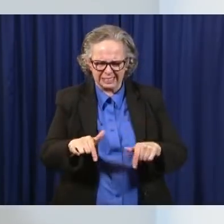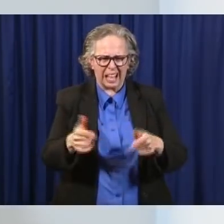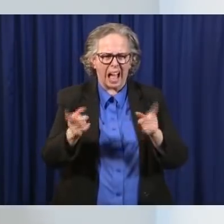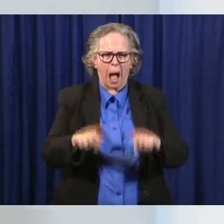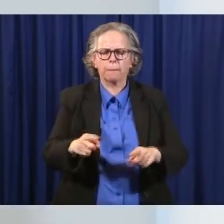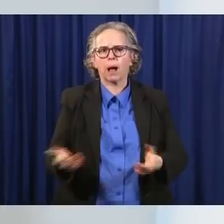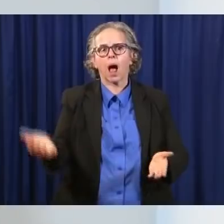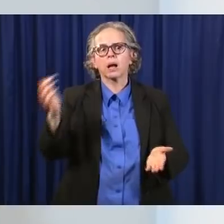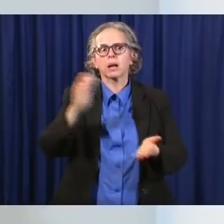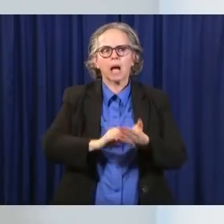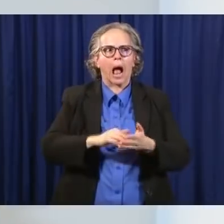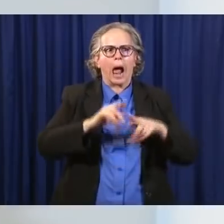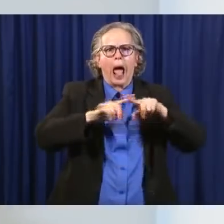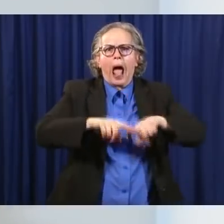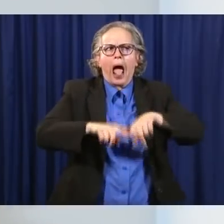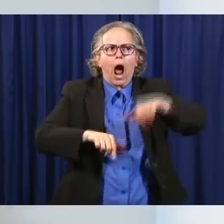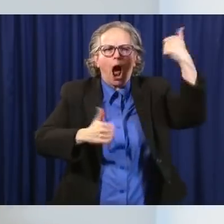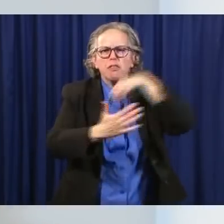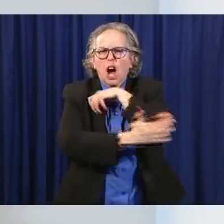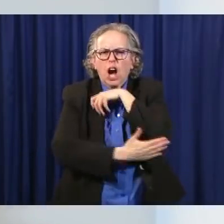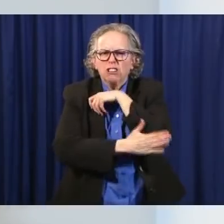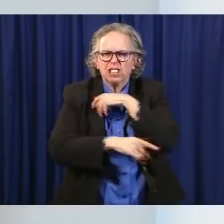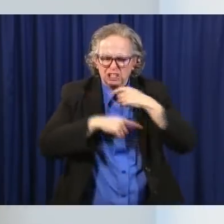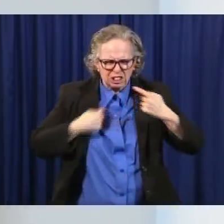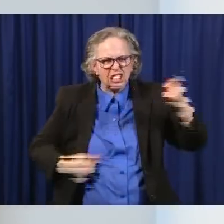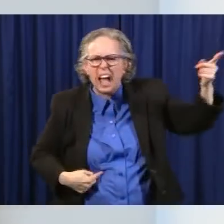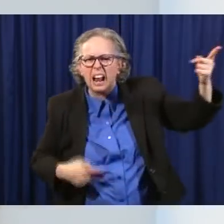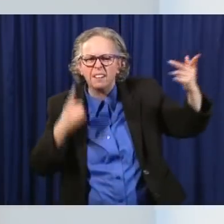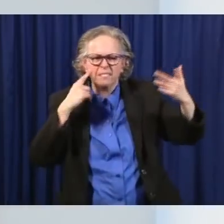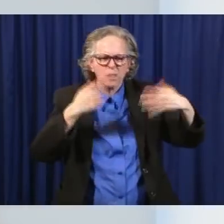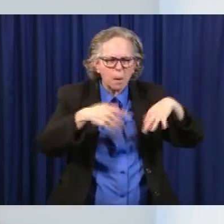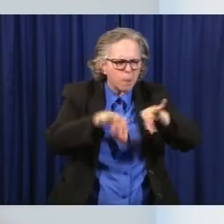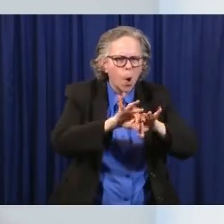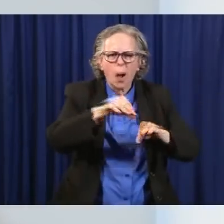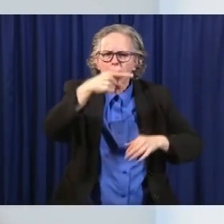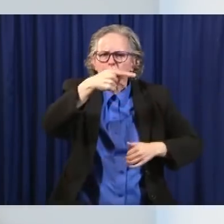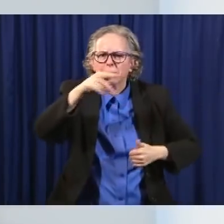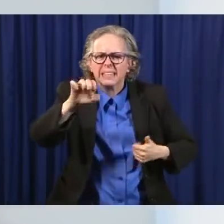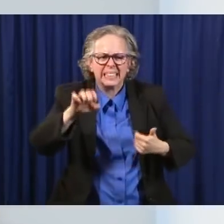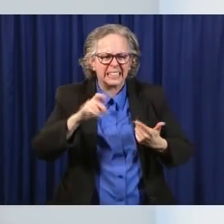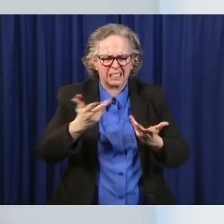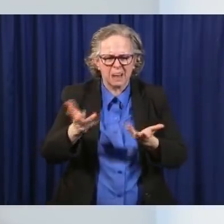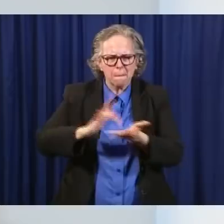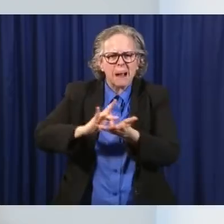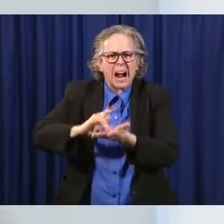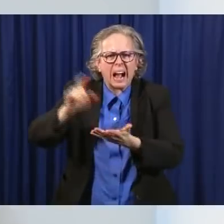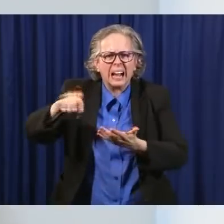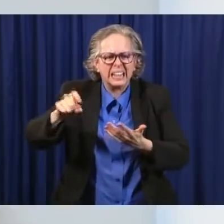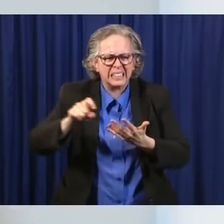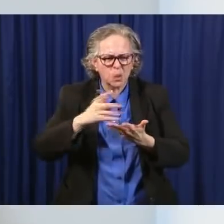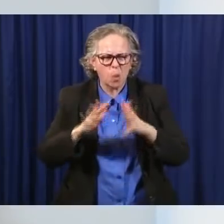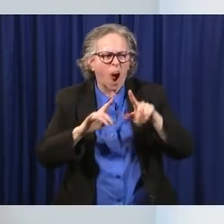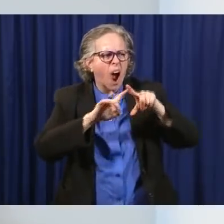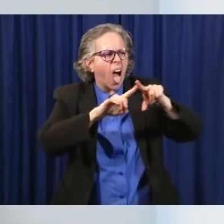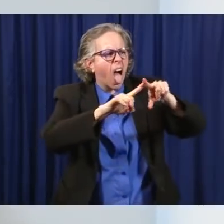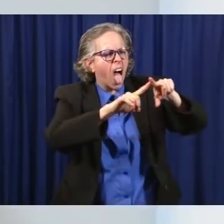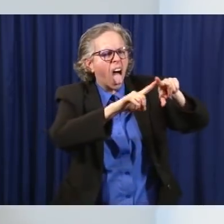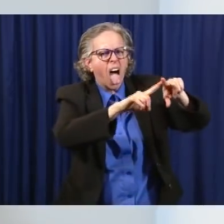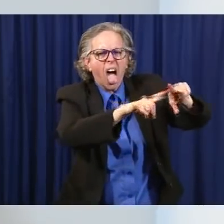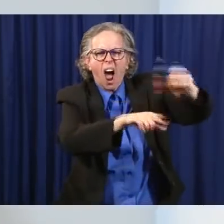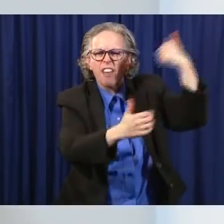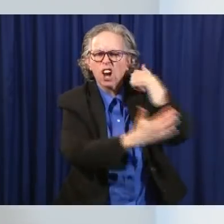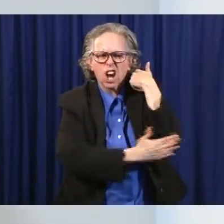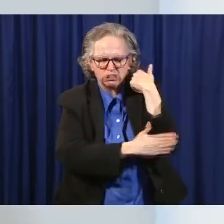to source our vital PPE and medical needs. And how do we continue to to build a market for them, both in Ohio and